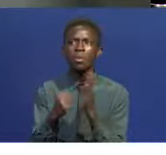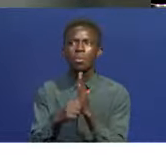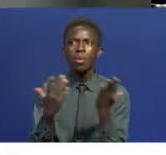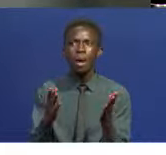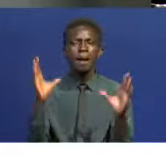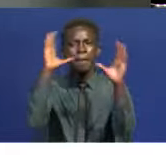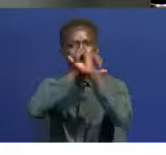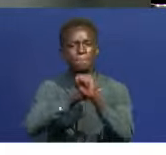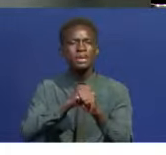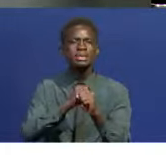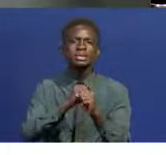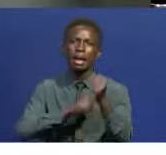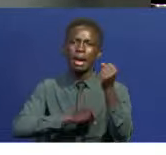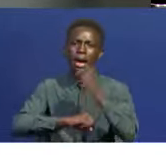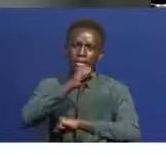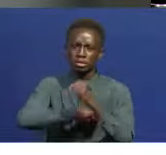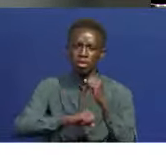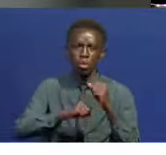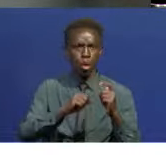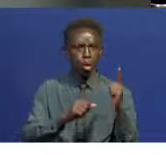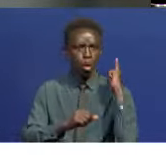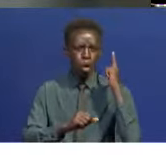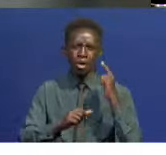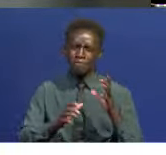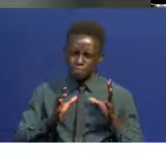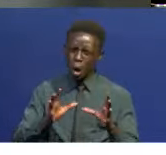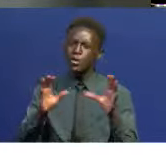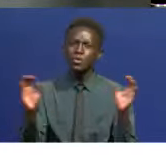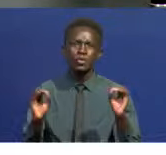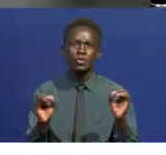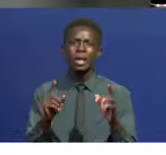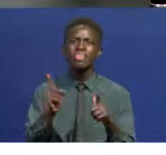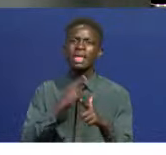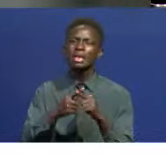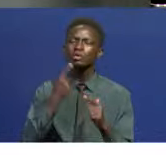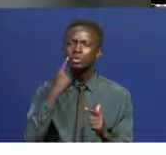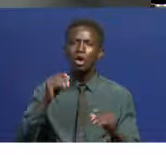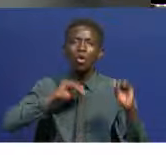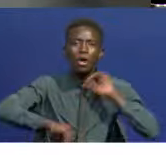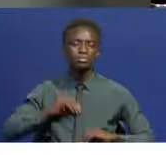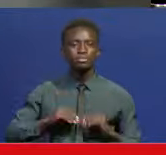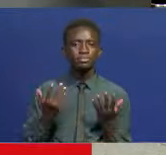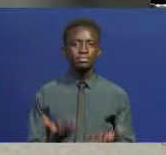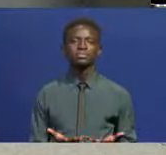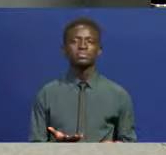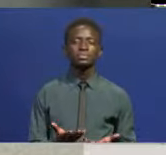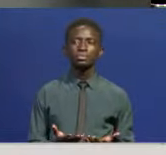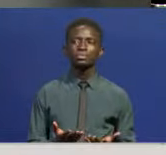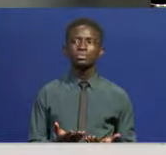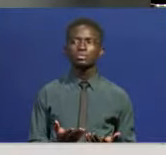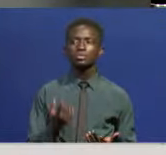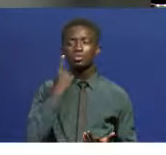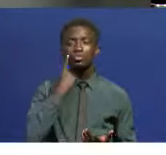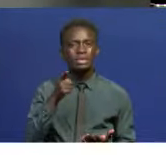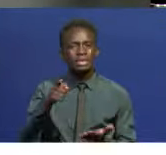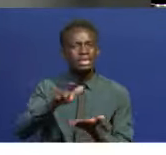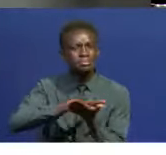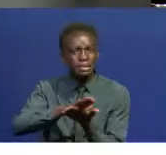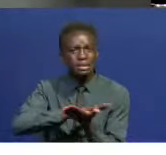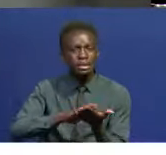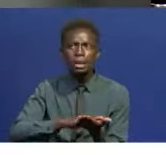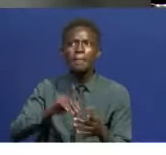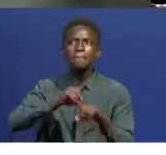one. Then number two, corruption. Whereby the government speaks in a different voice that this is the basic. And you find they have